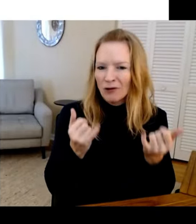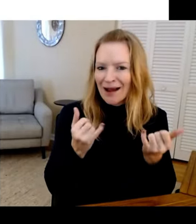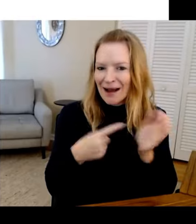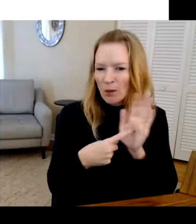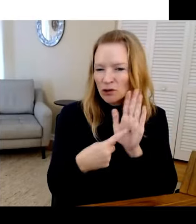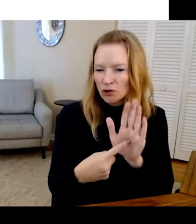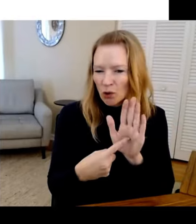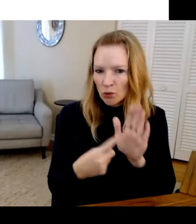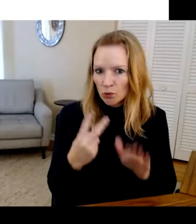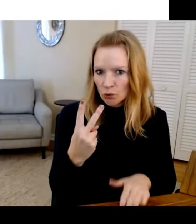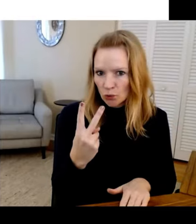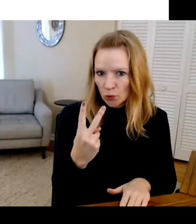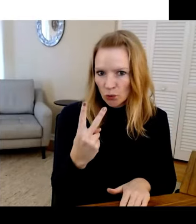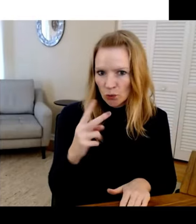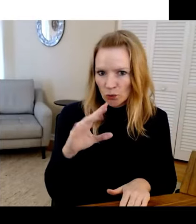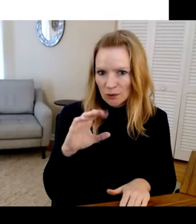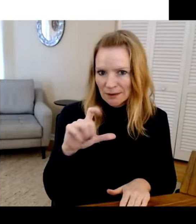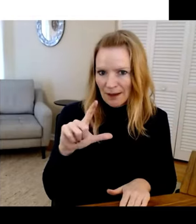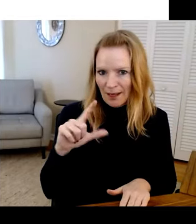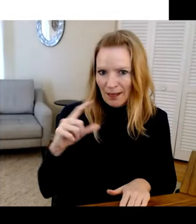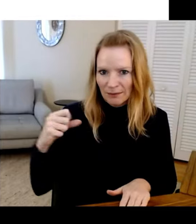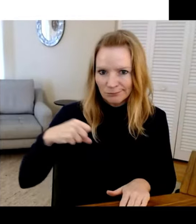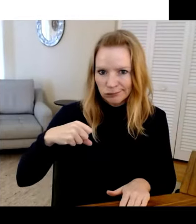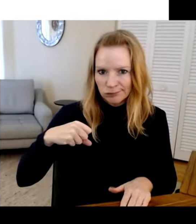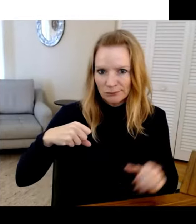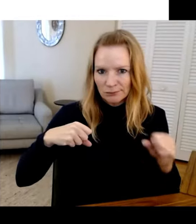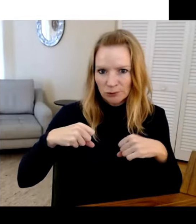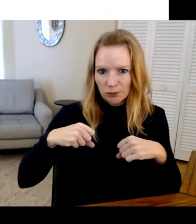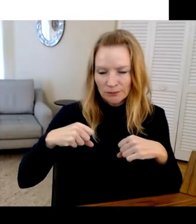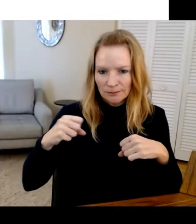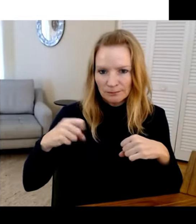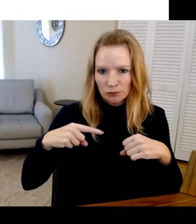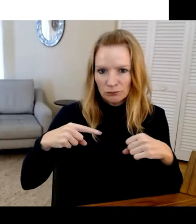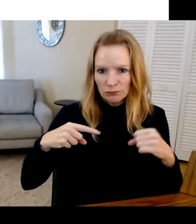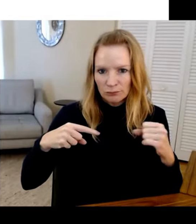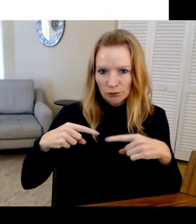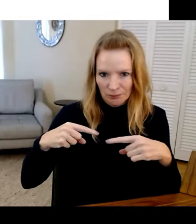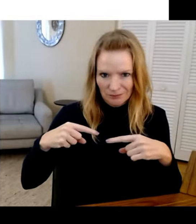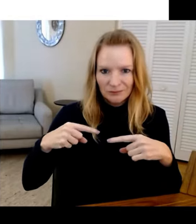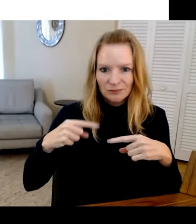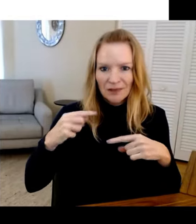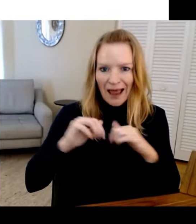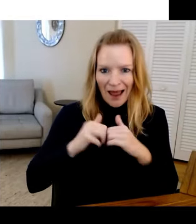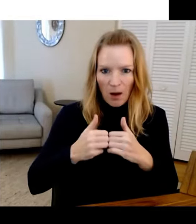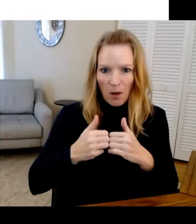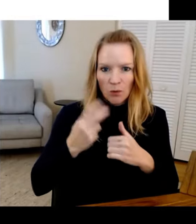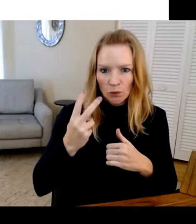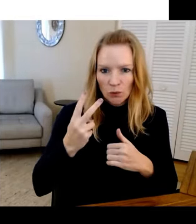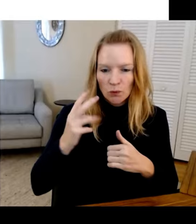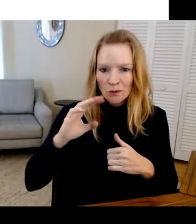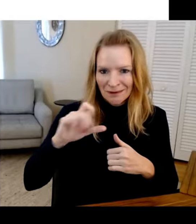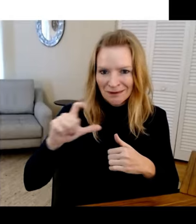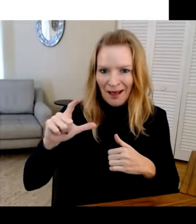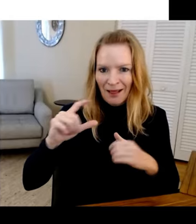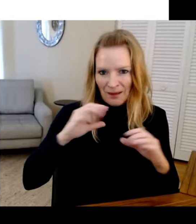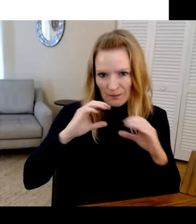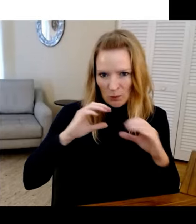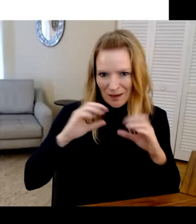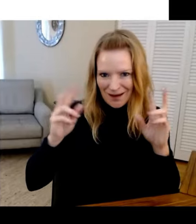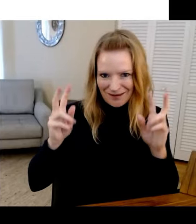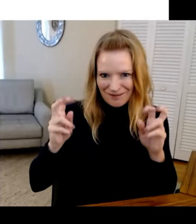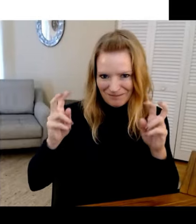cells firing off at the same time, but right now I want to show you 2 individual cells and what they look like going off at one